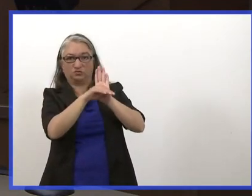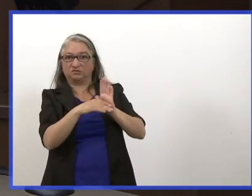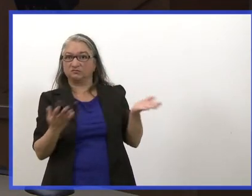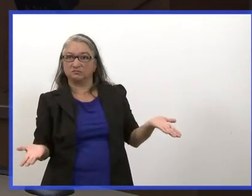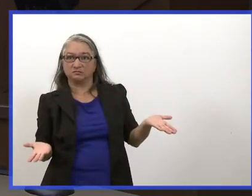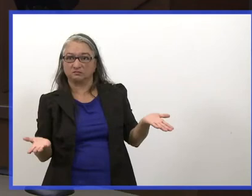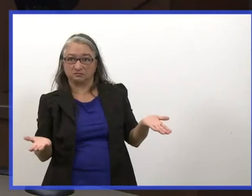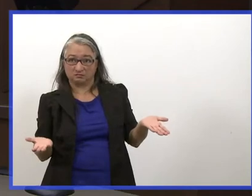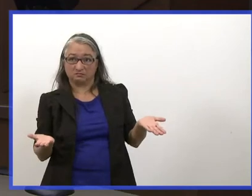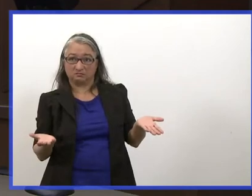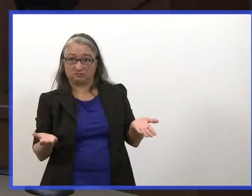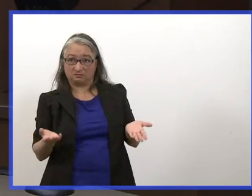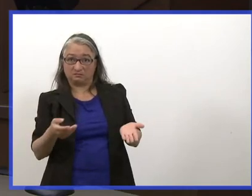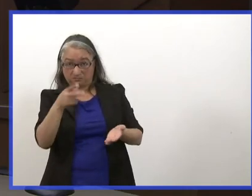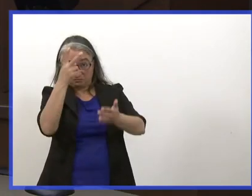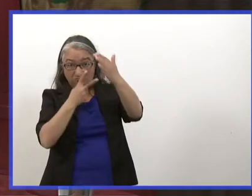for?